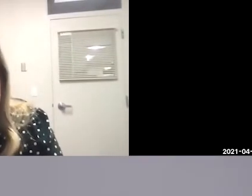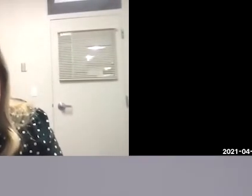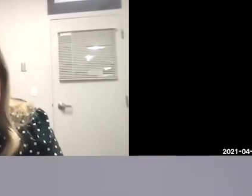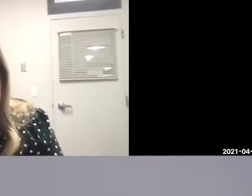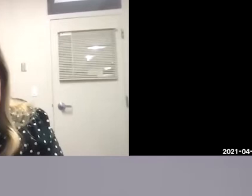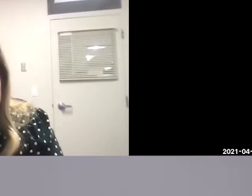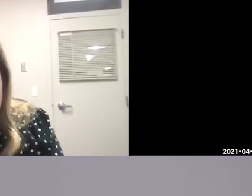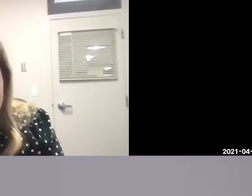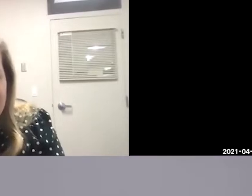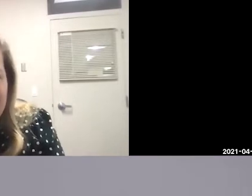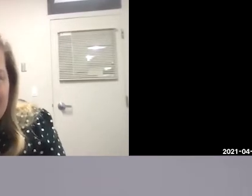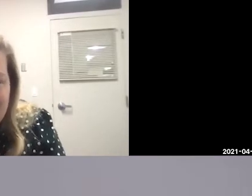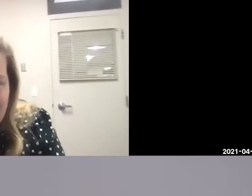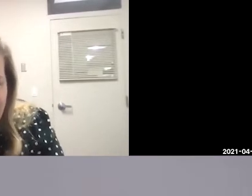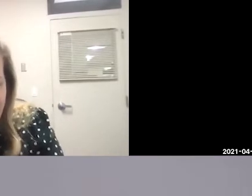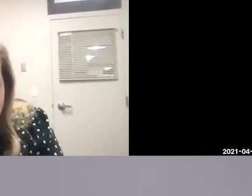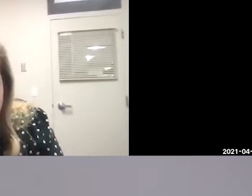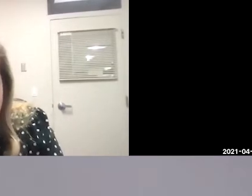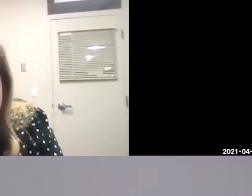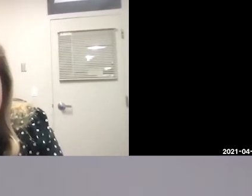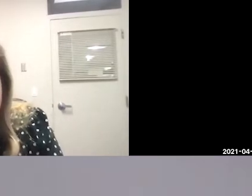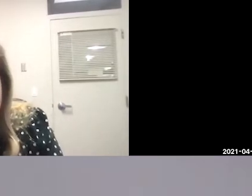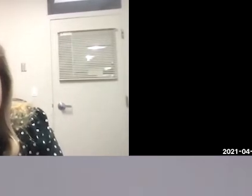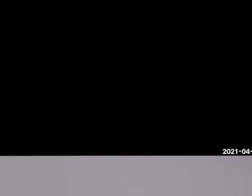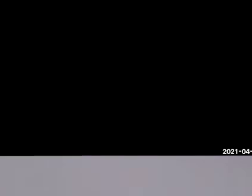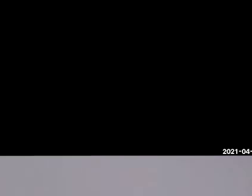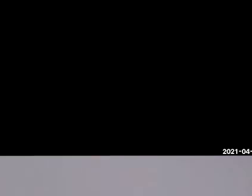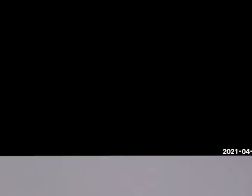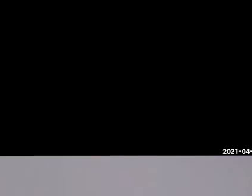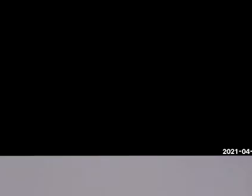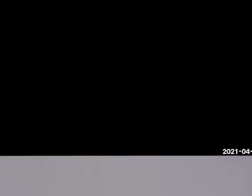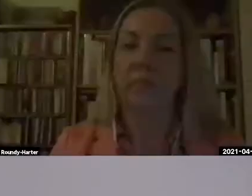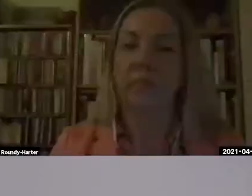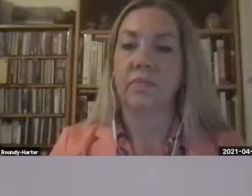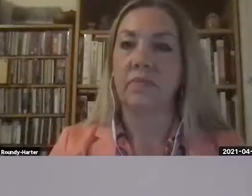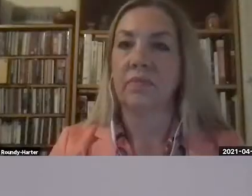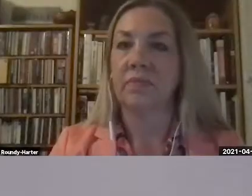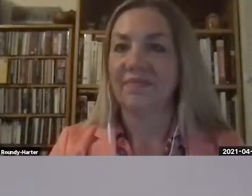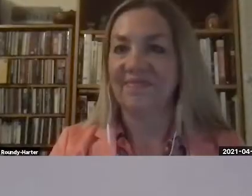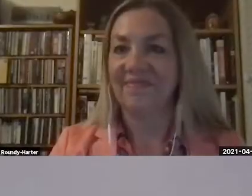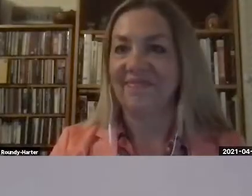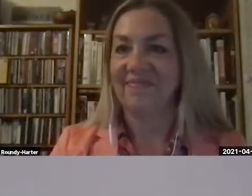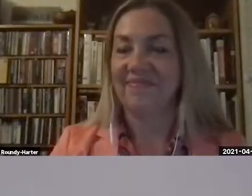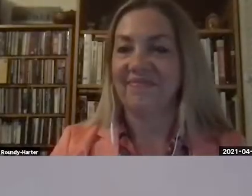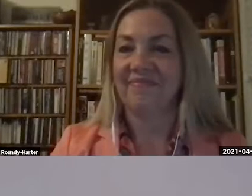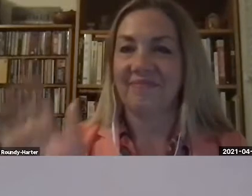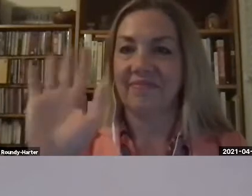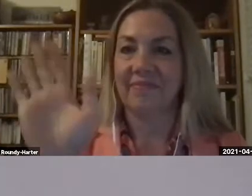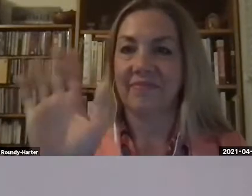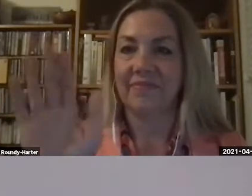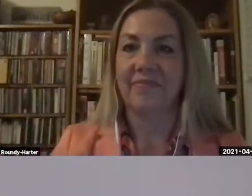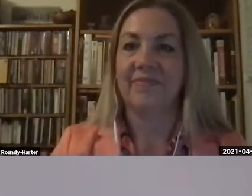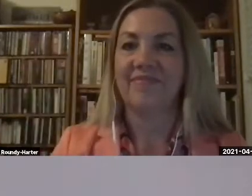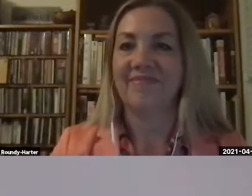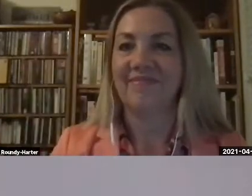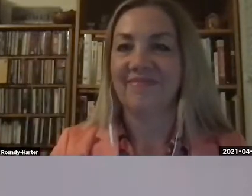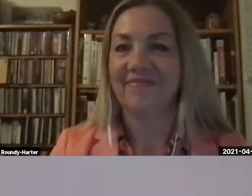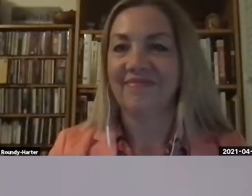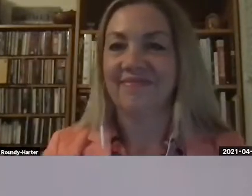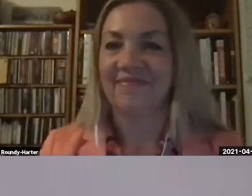Sloffridge and Dr. Andy Roundy Harder. She's not there yet, but yes, and Dr. Ann Roundy